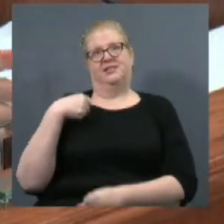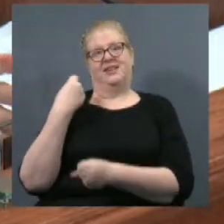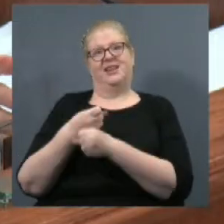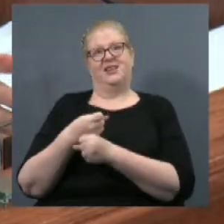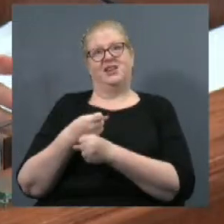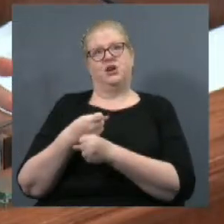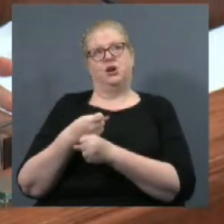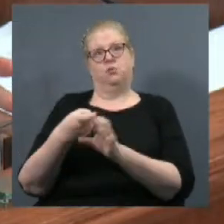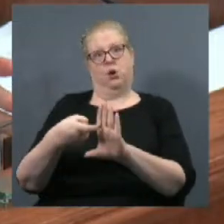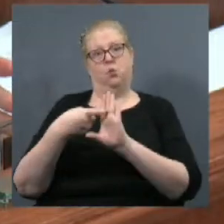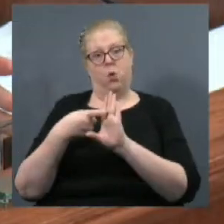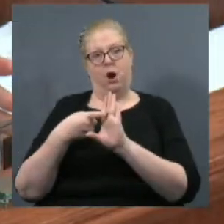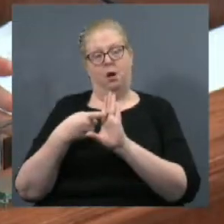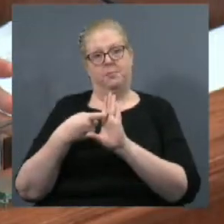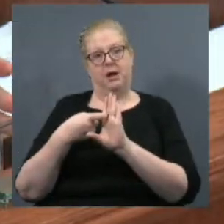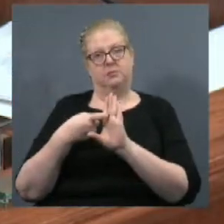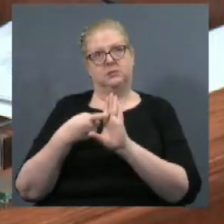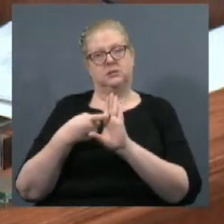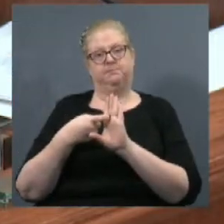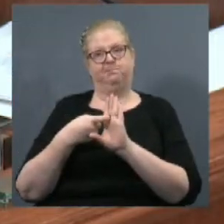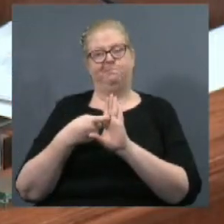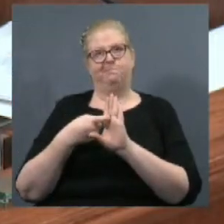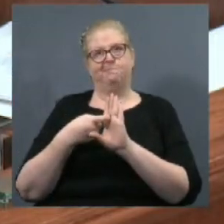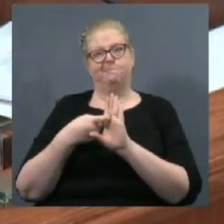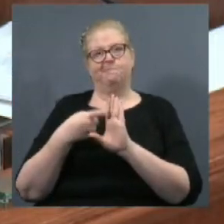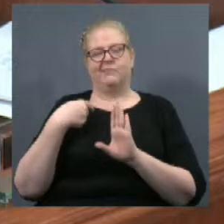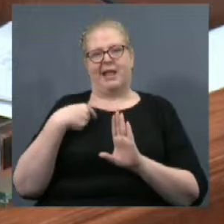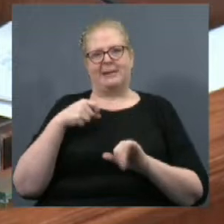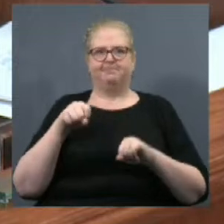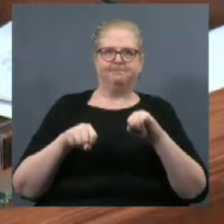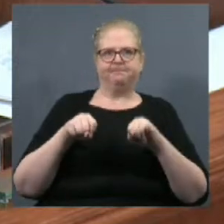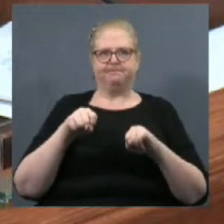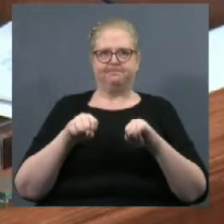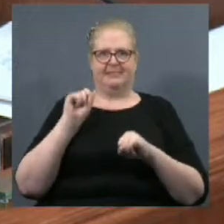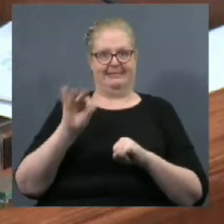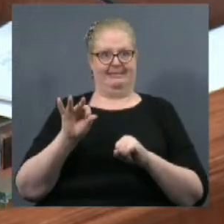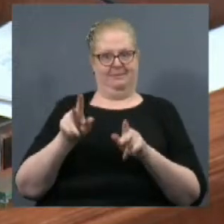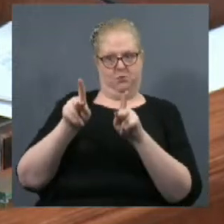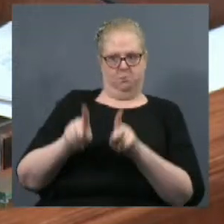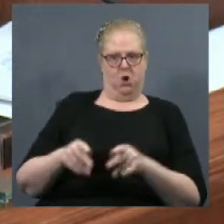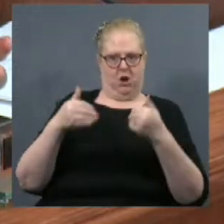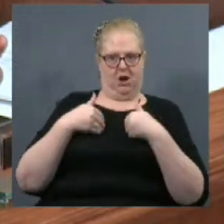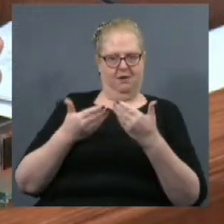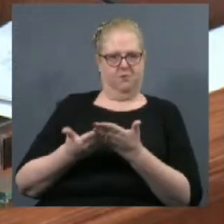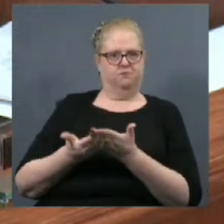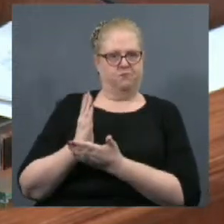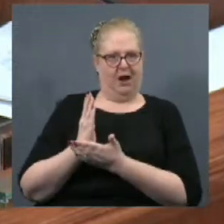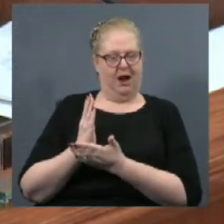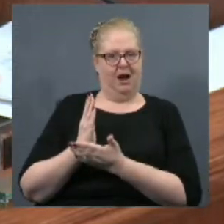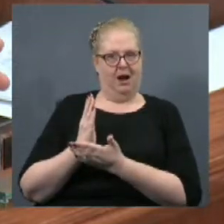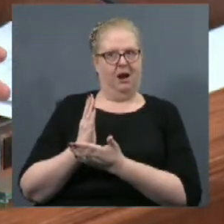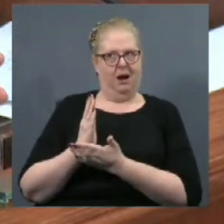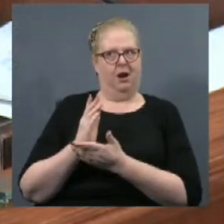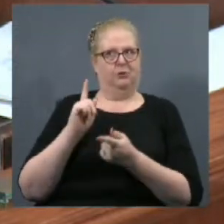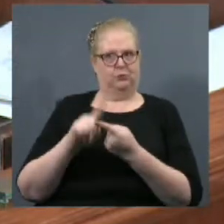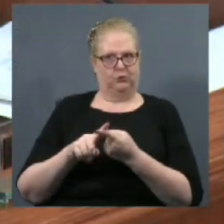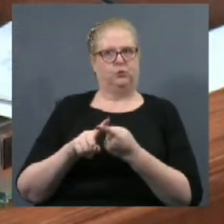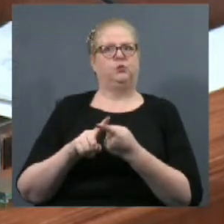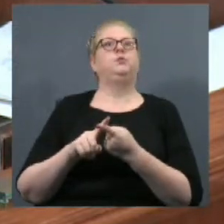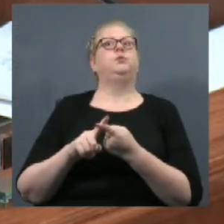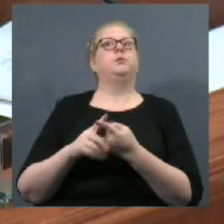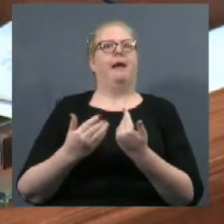have a right to get an additional lease from somebody if they have